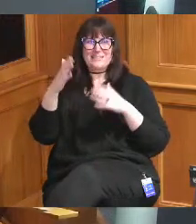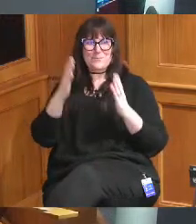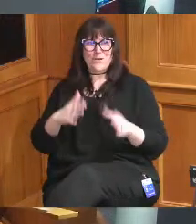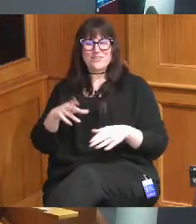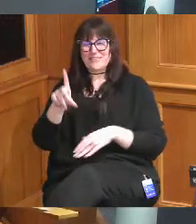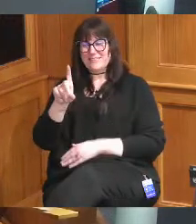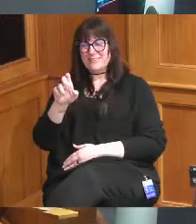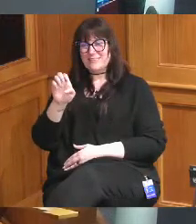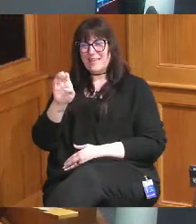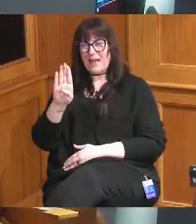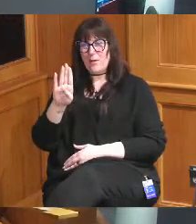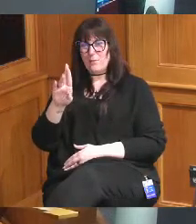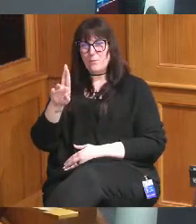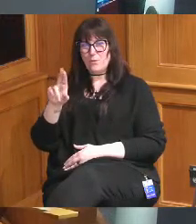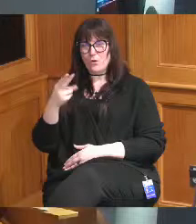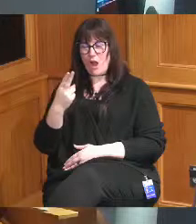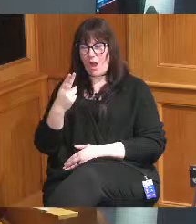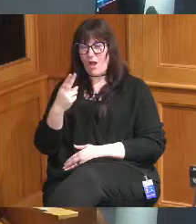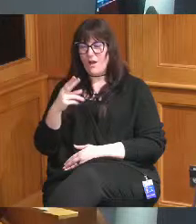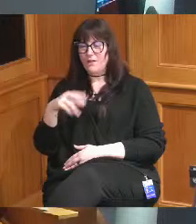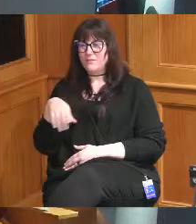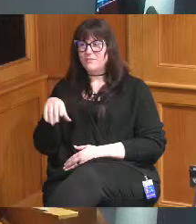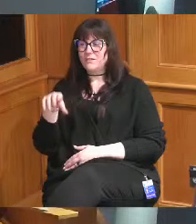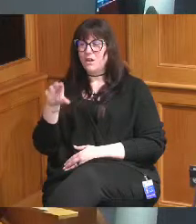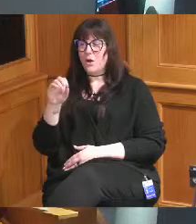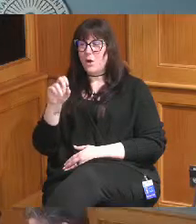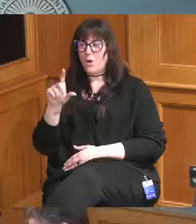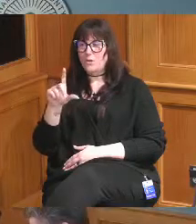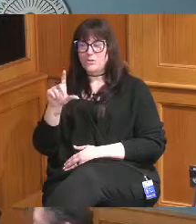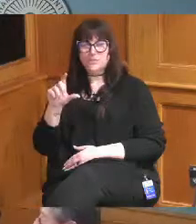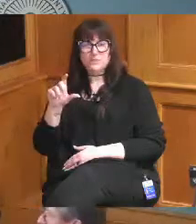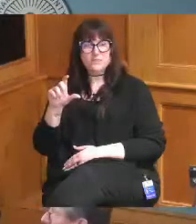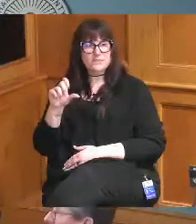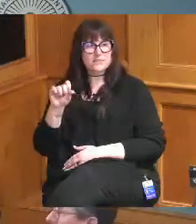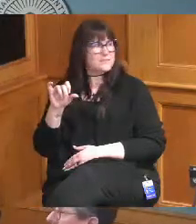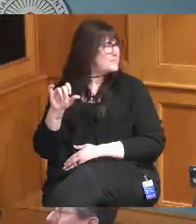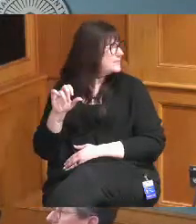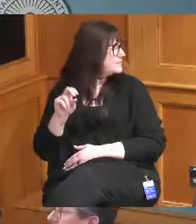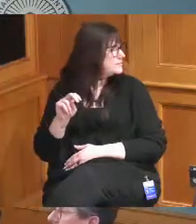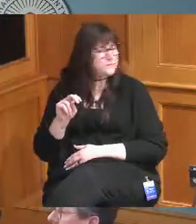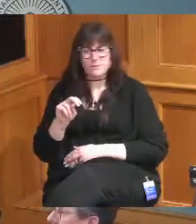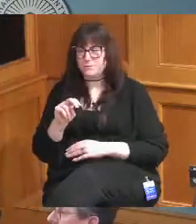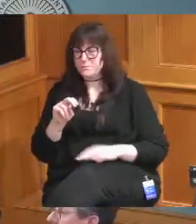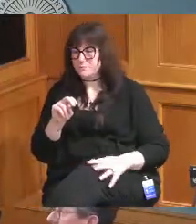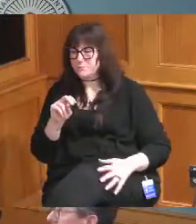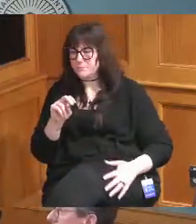Alsop. Debbie is, would you please, there you are, please come